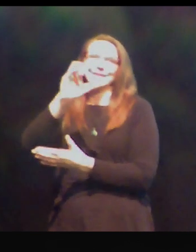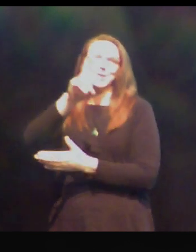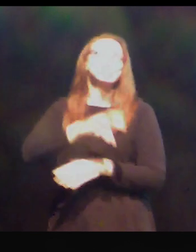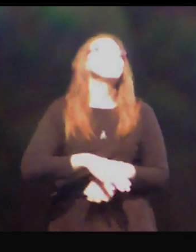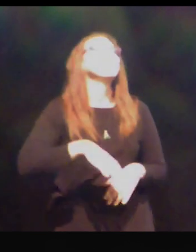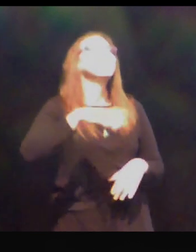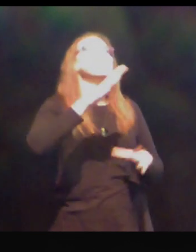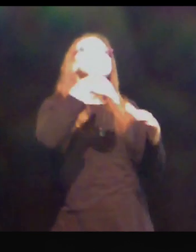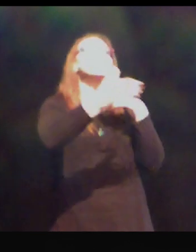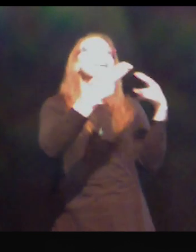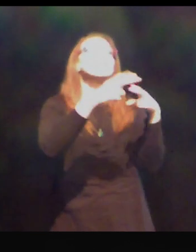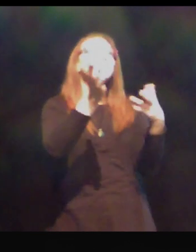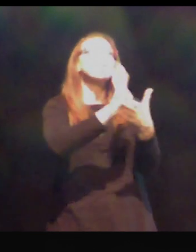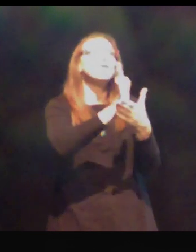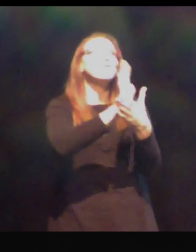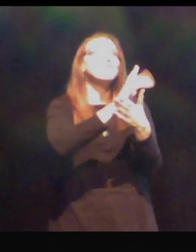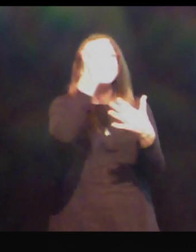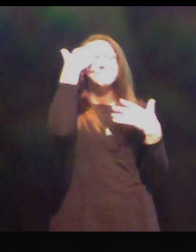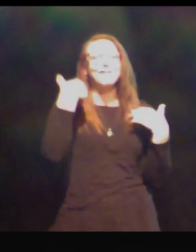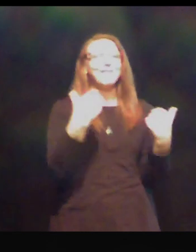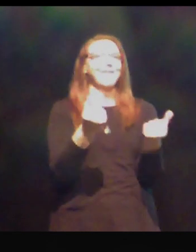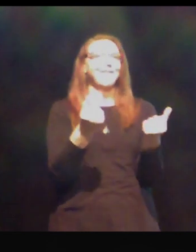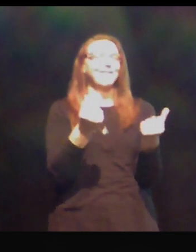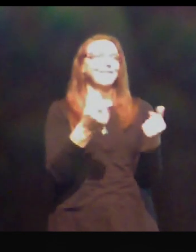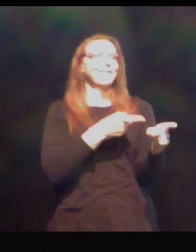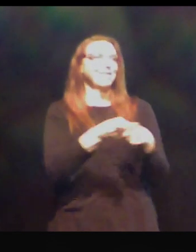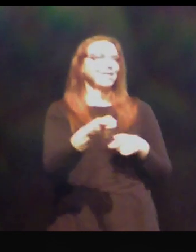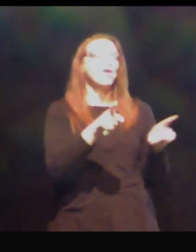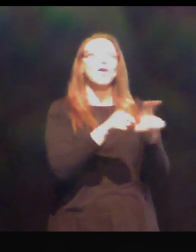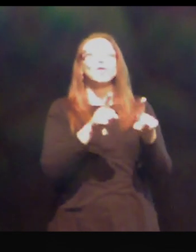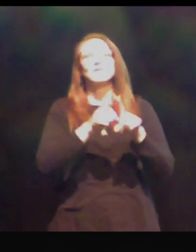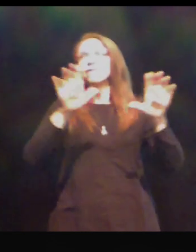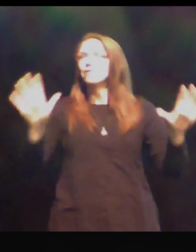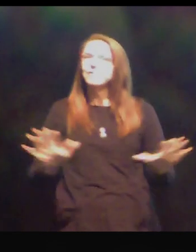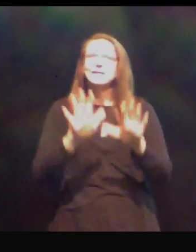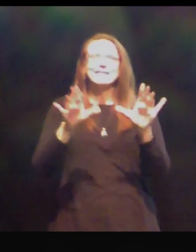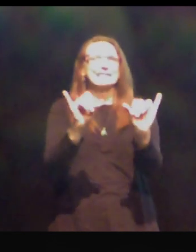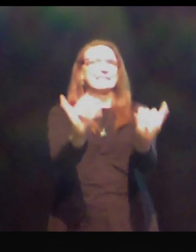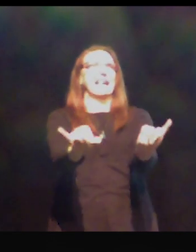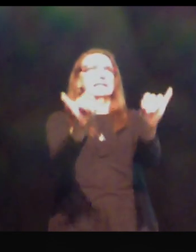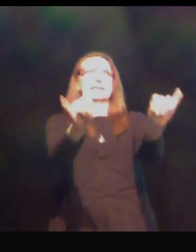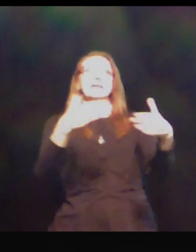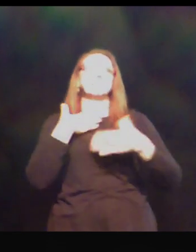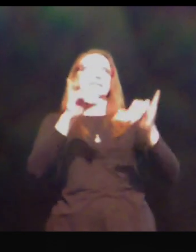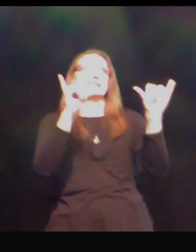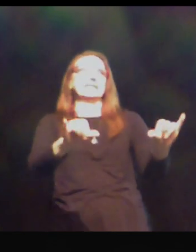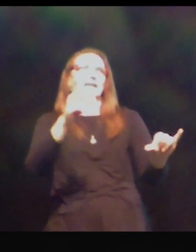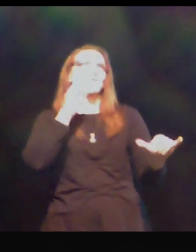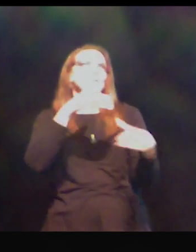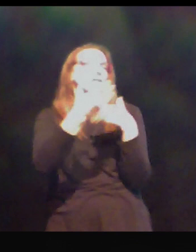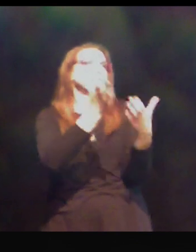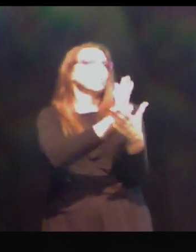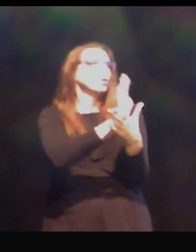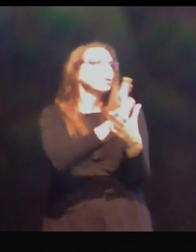of short films, our mental health short films, also fantastic. Stay for those. You're all welcome to stay.